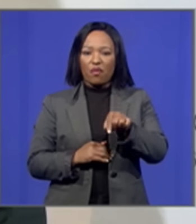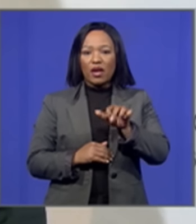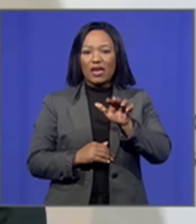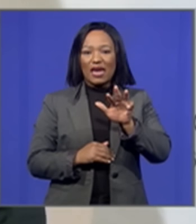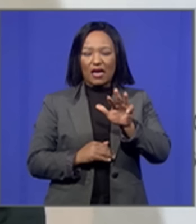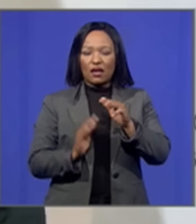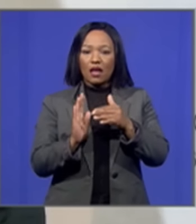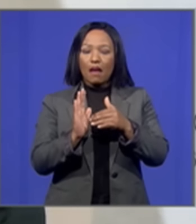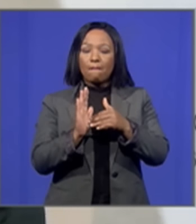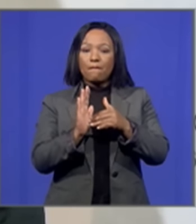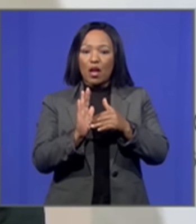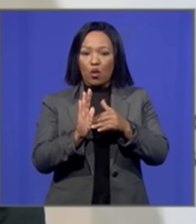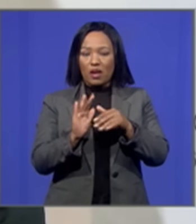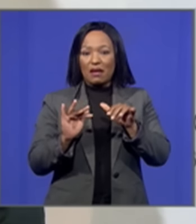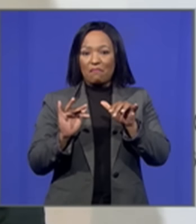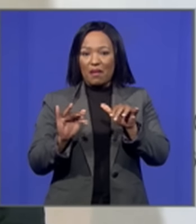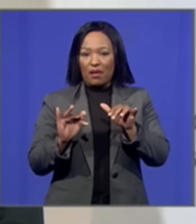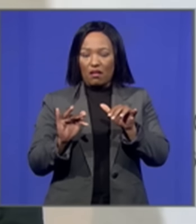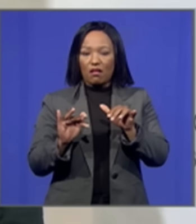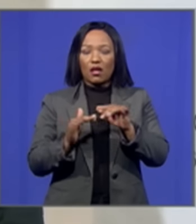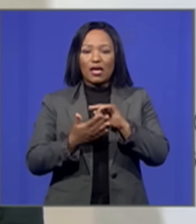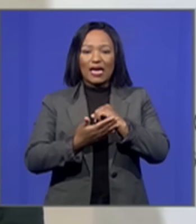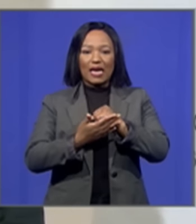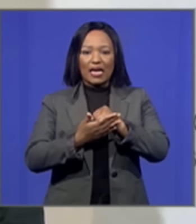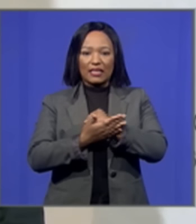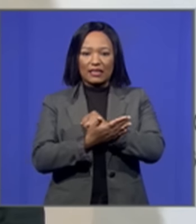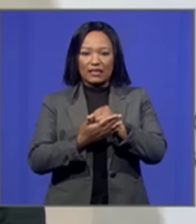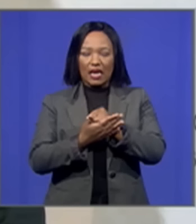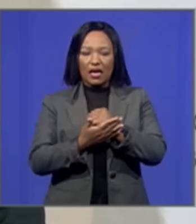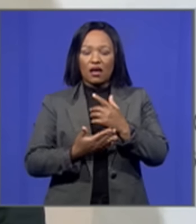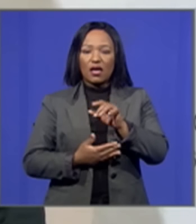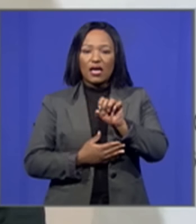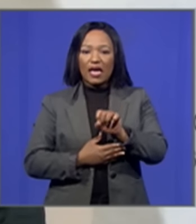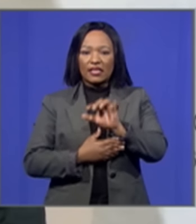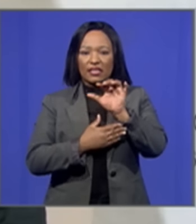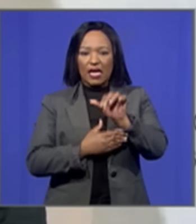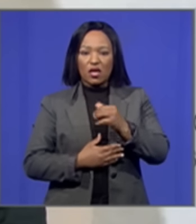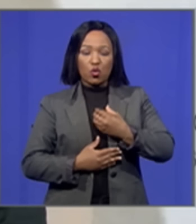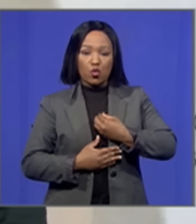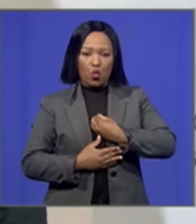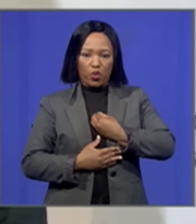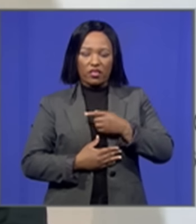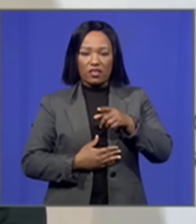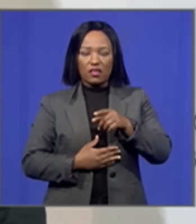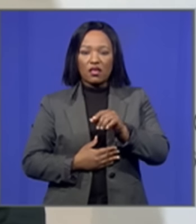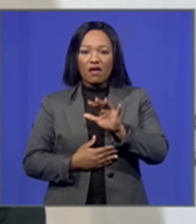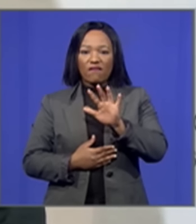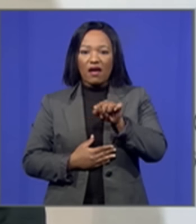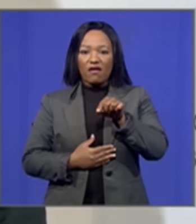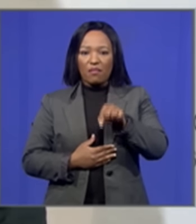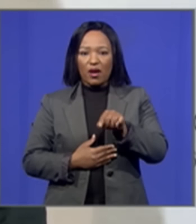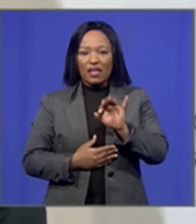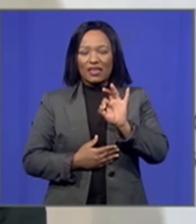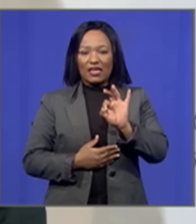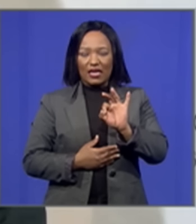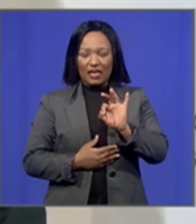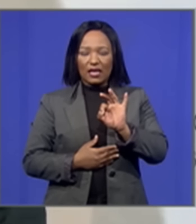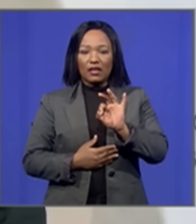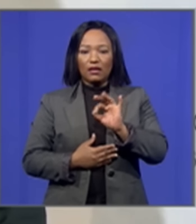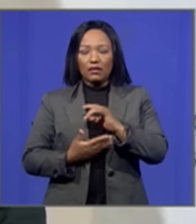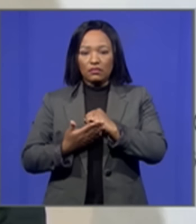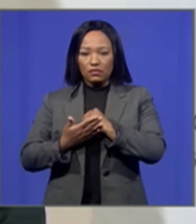5.9 million young people are registered on our SA Youth platform, and over 5.3 are